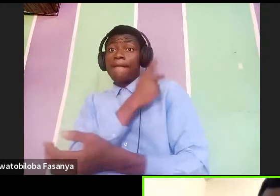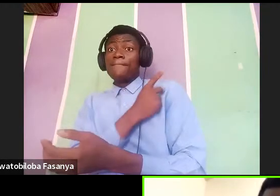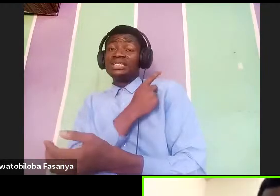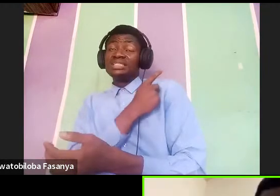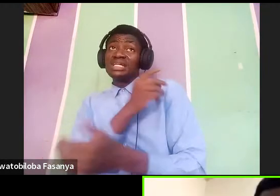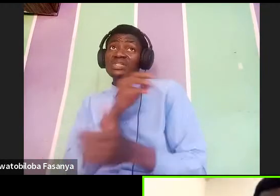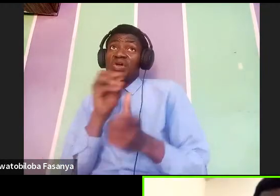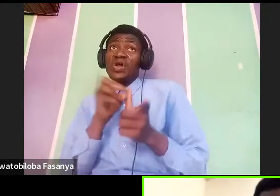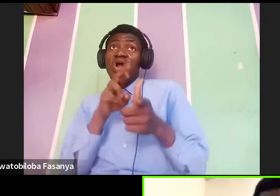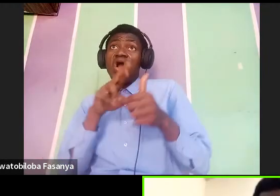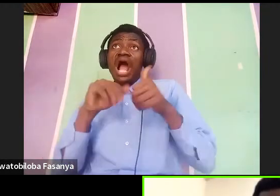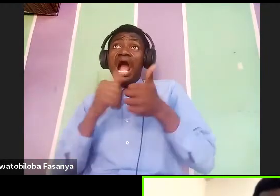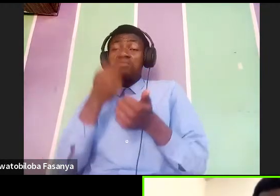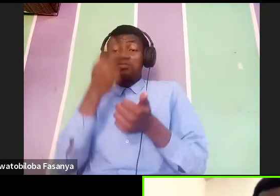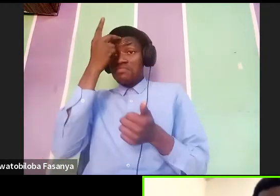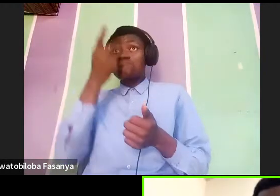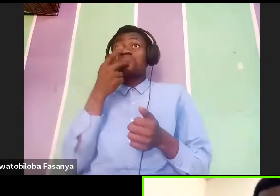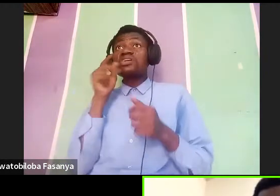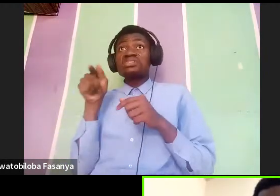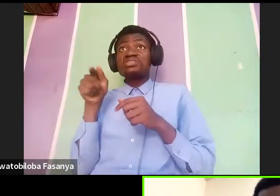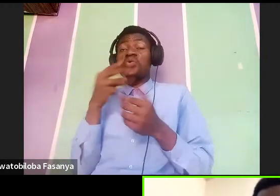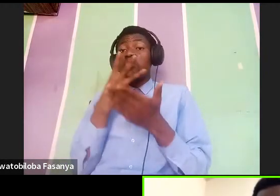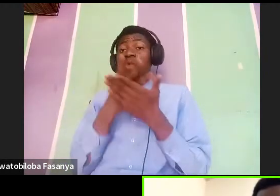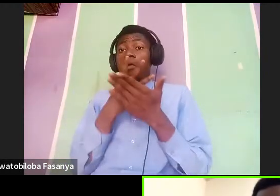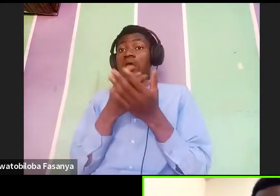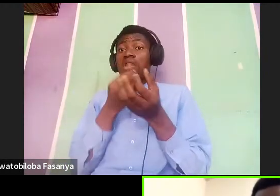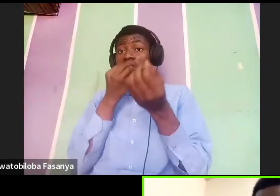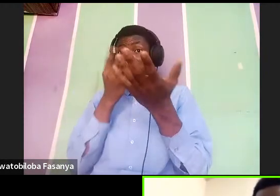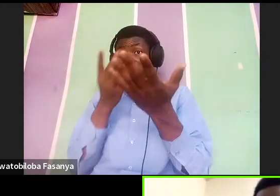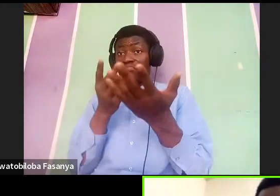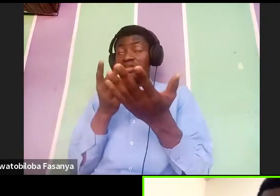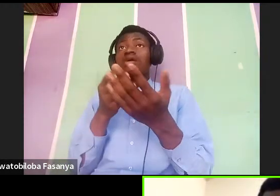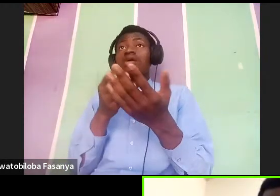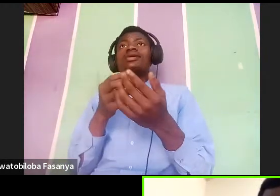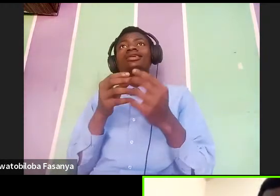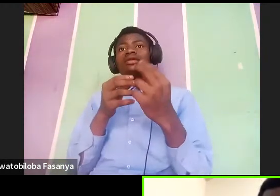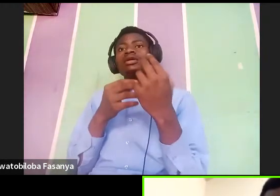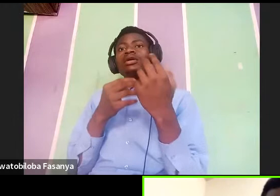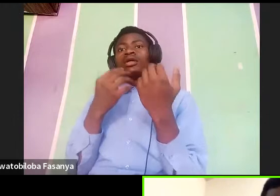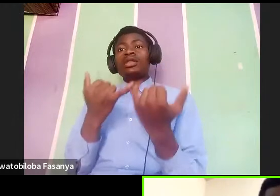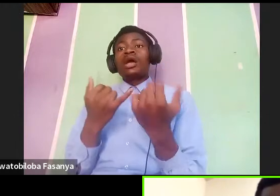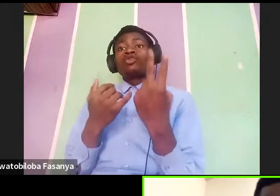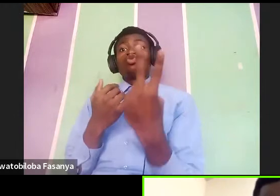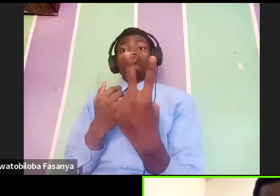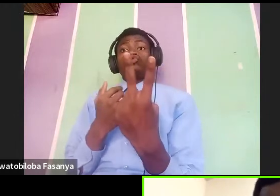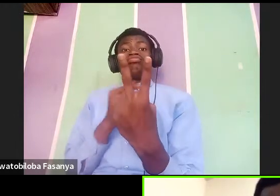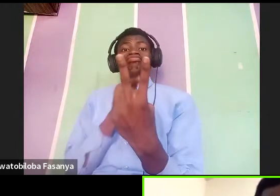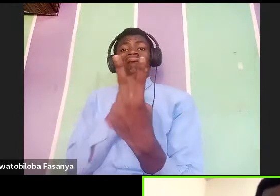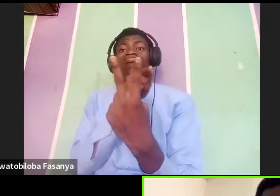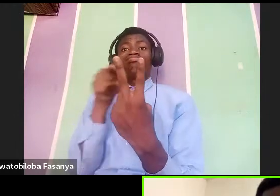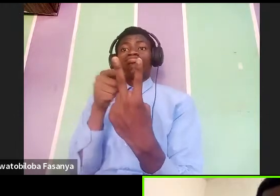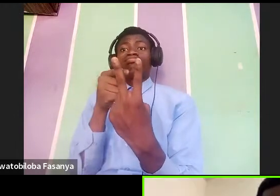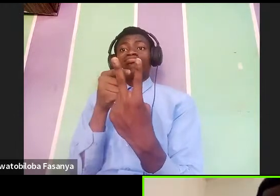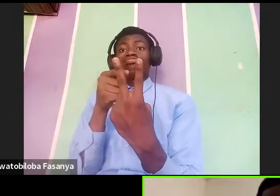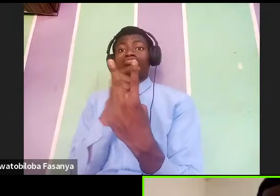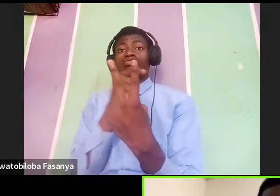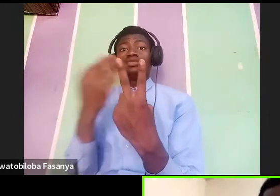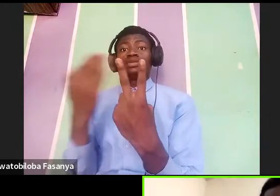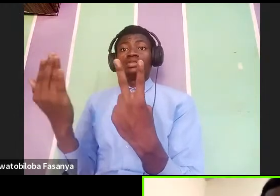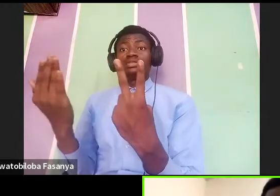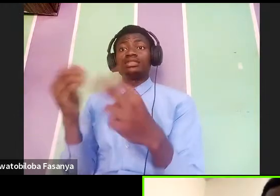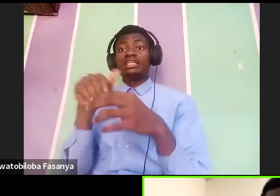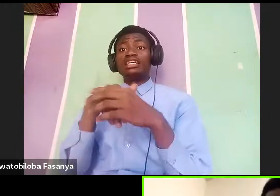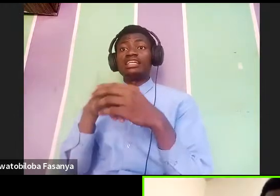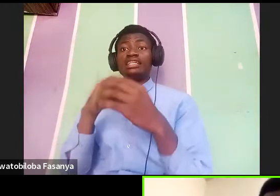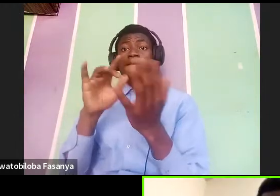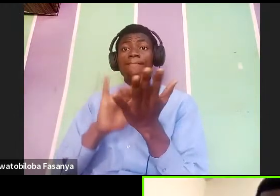a child who probably have had a burn. Two things. I mean, generally, medical terms, we